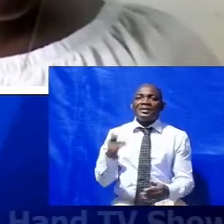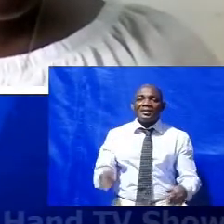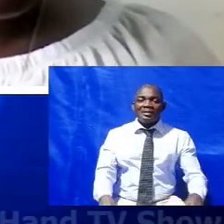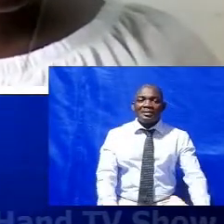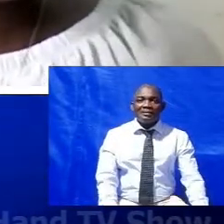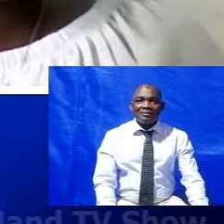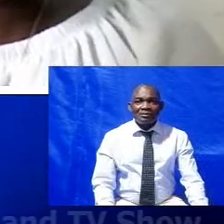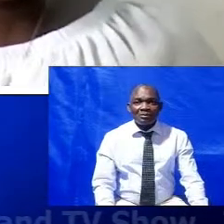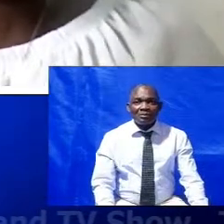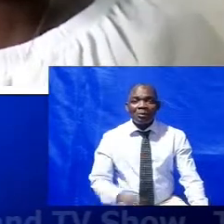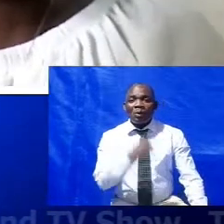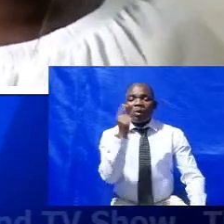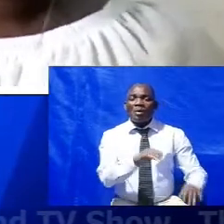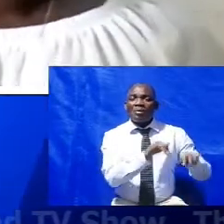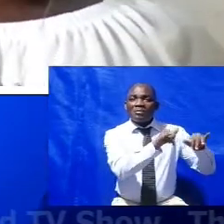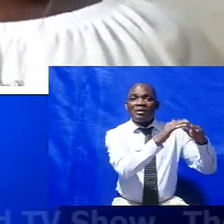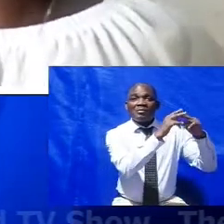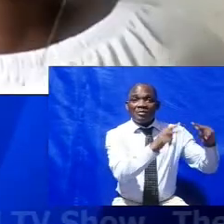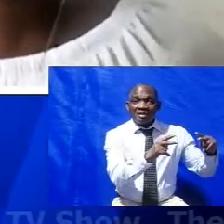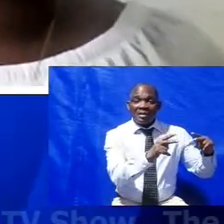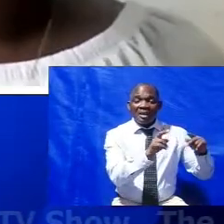for you?